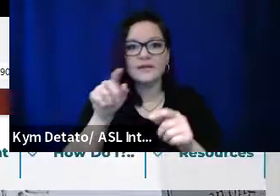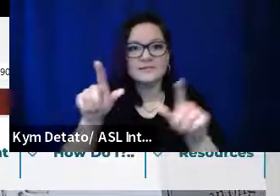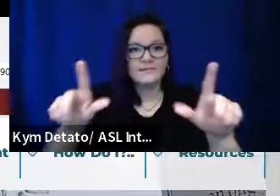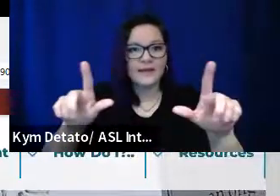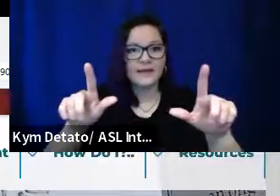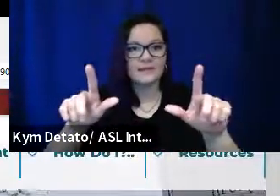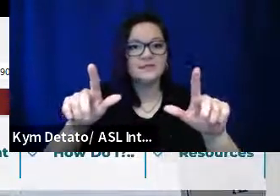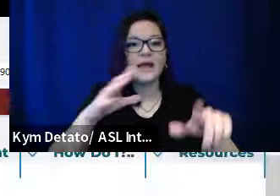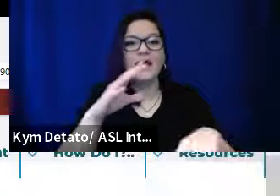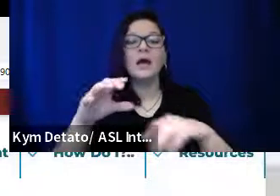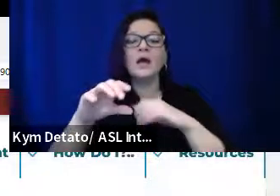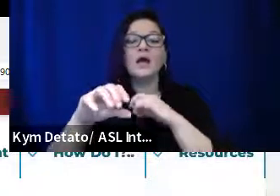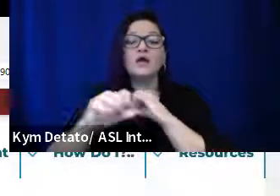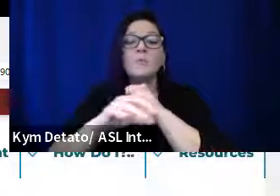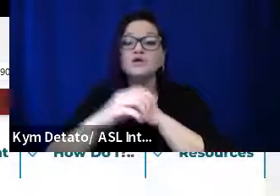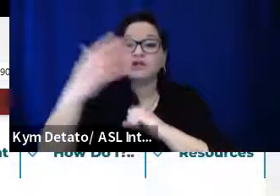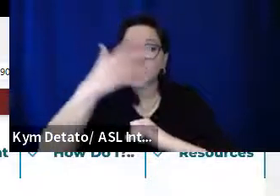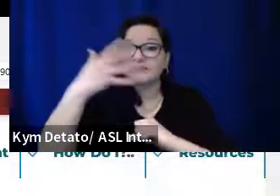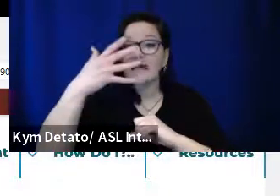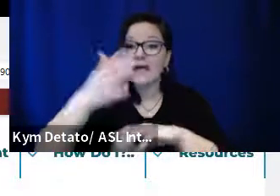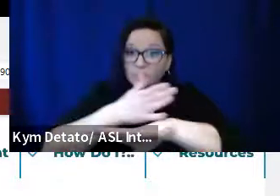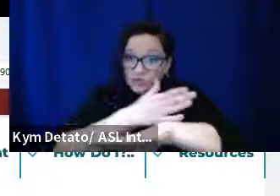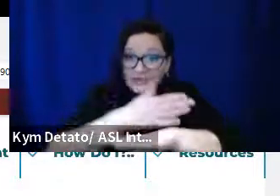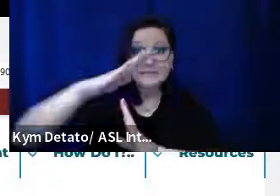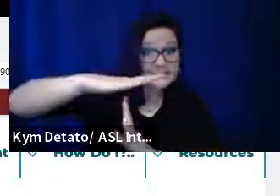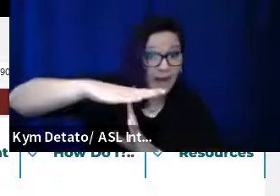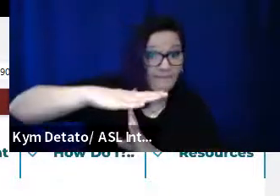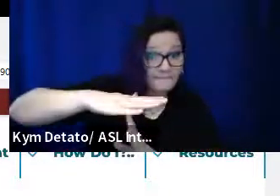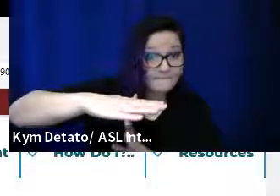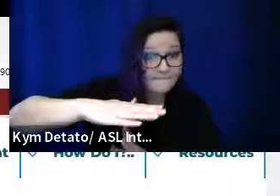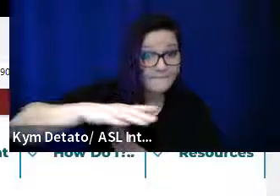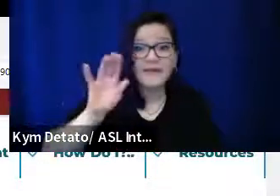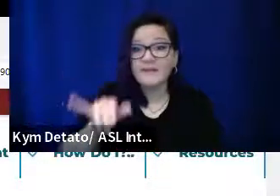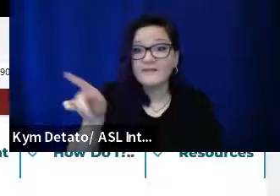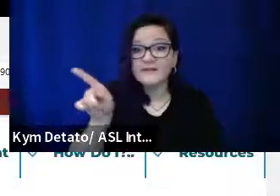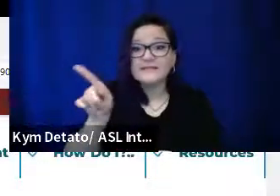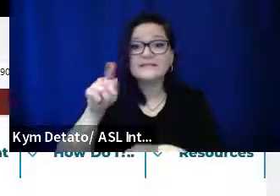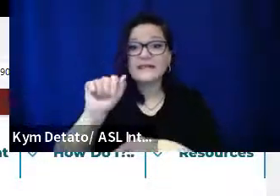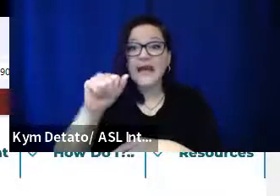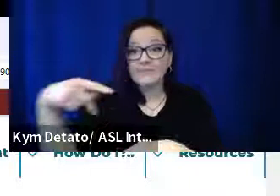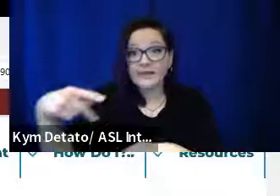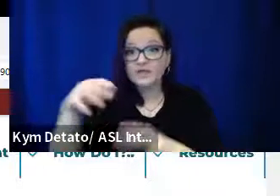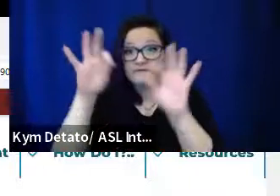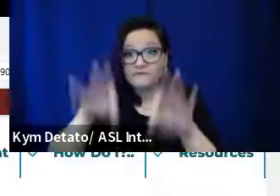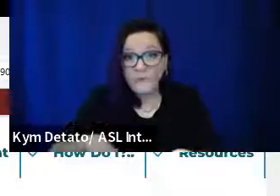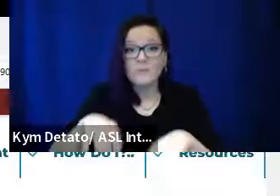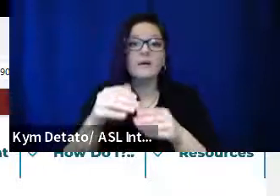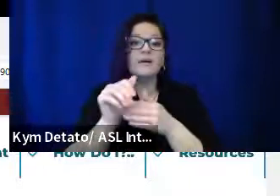facade improvement is right here at the top. Here are, here's the application form, the guidelines